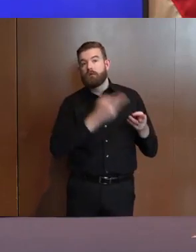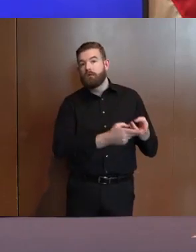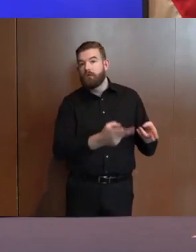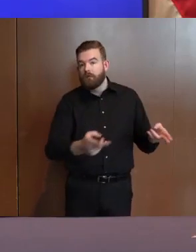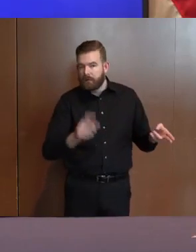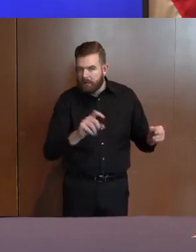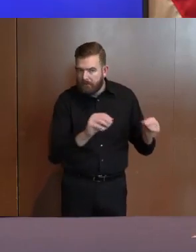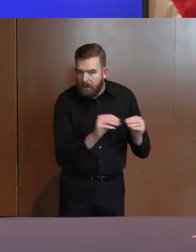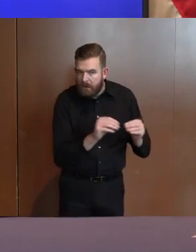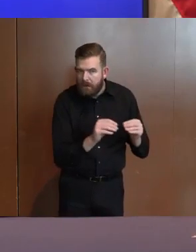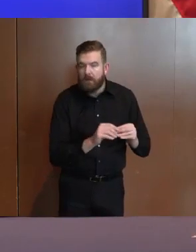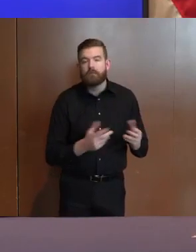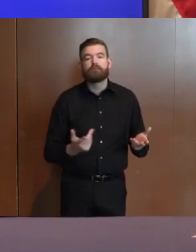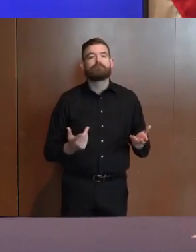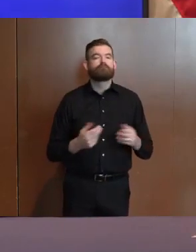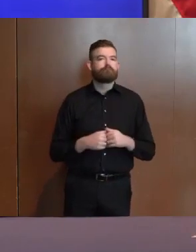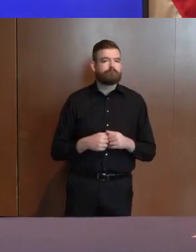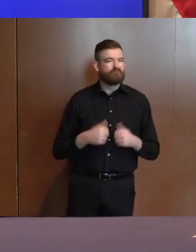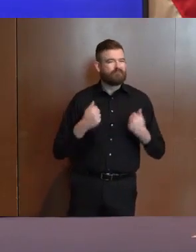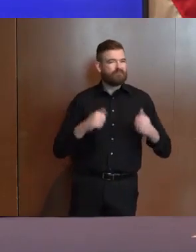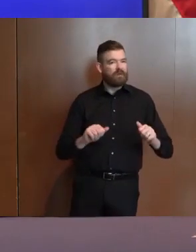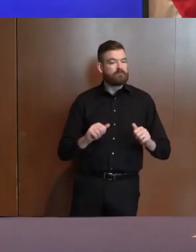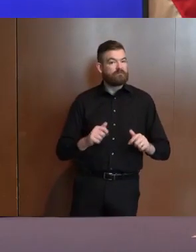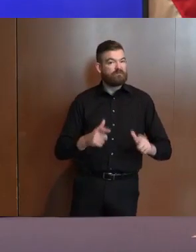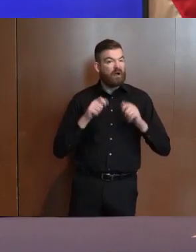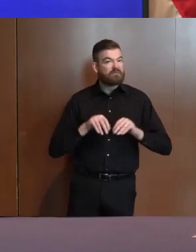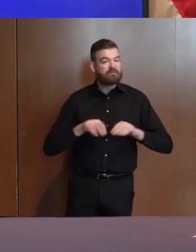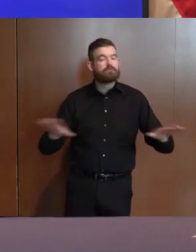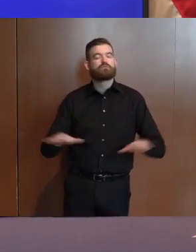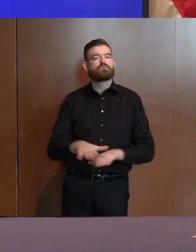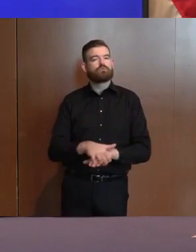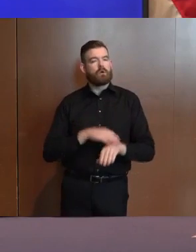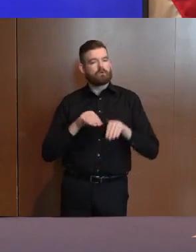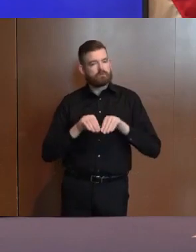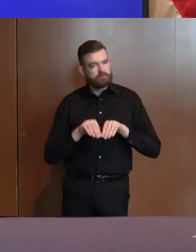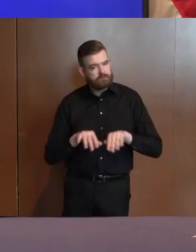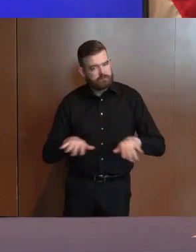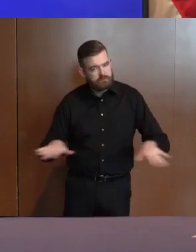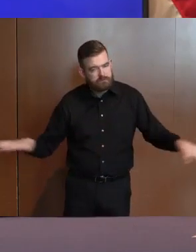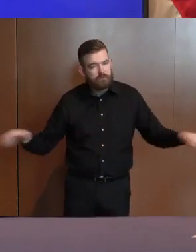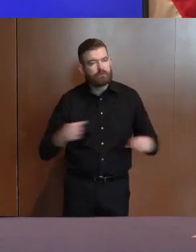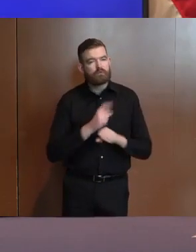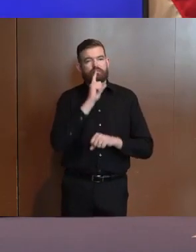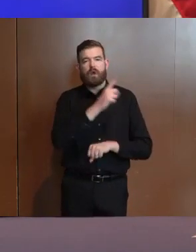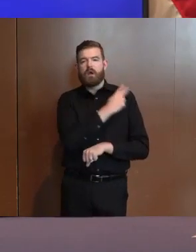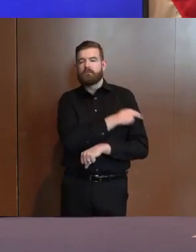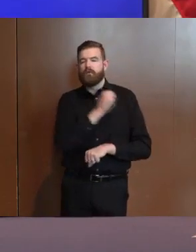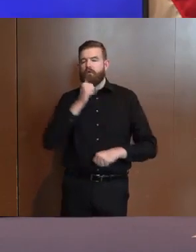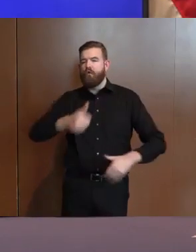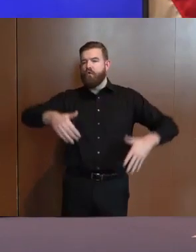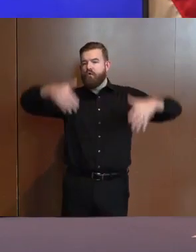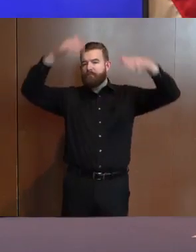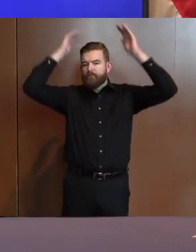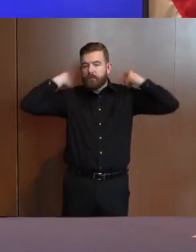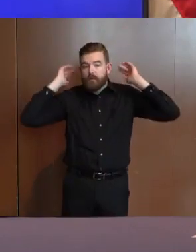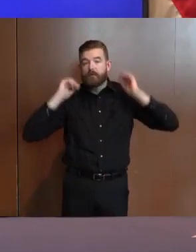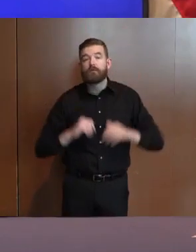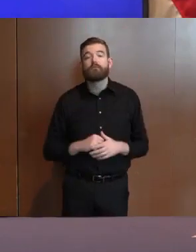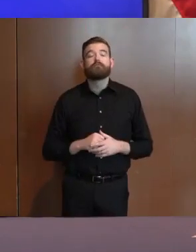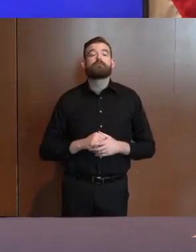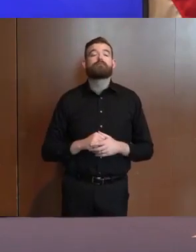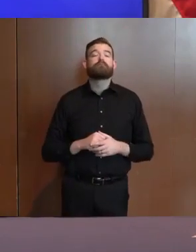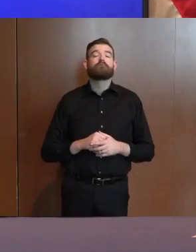where we start from. So just want to make sure we all reiterate that. Thank you, John. Matt, and then we'll go to Charlie. Thanks. Governor, so